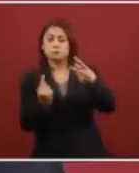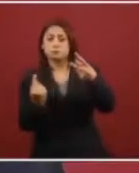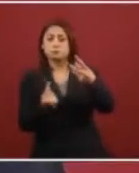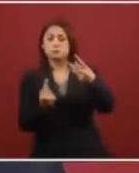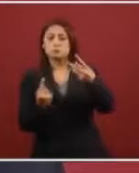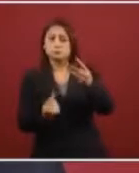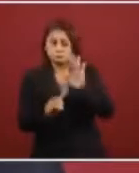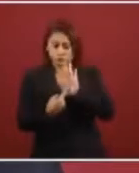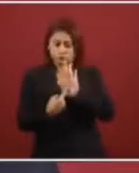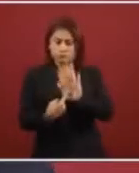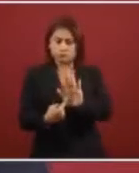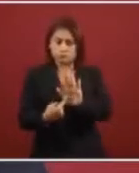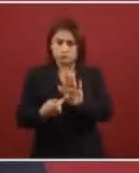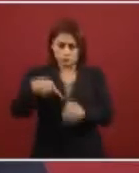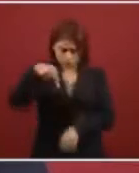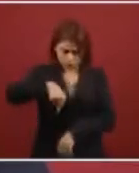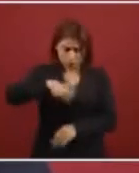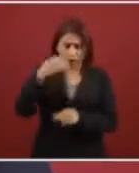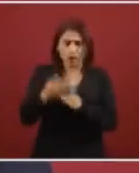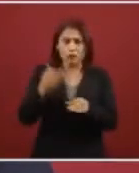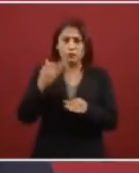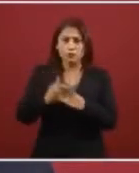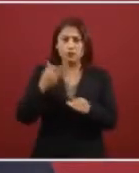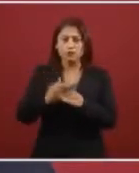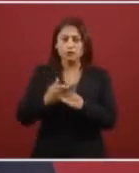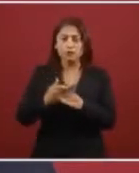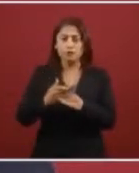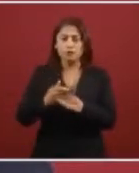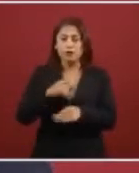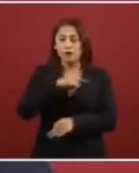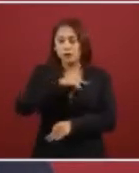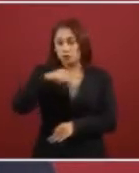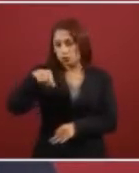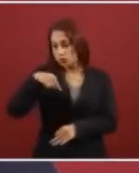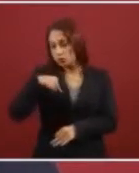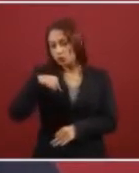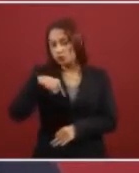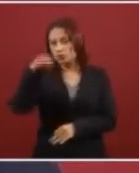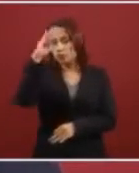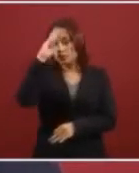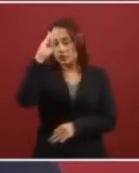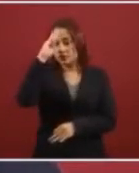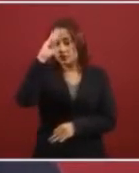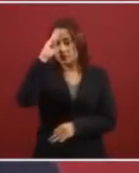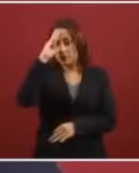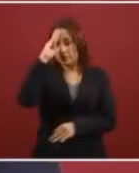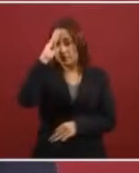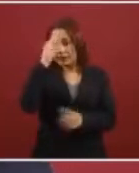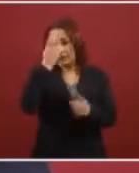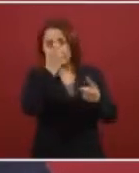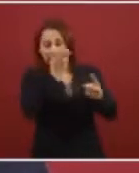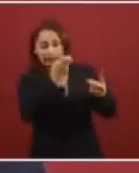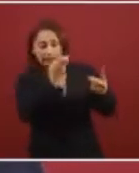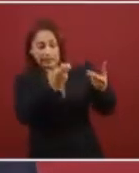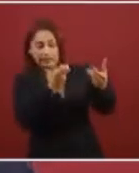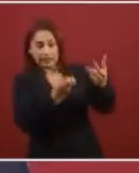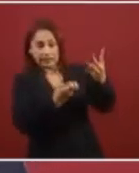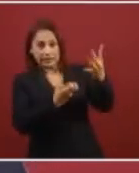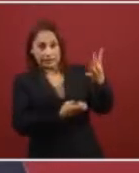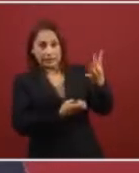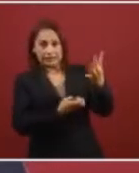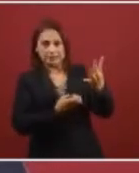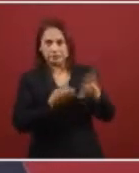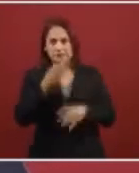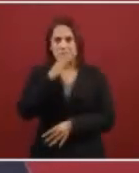here. Everything. Lo que consideremos. Everything that afecta. We consider that affects. De, ¿cómo es eso de